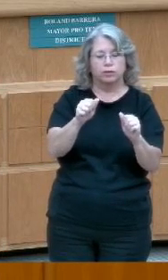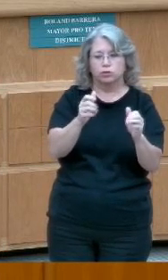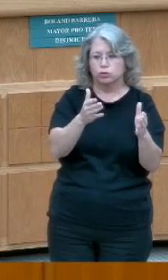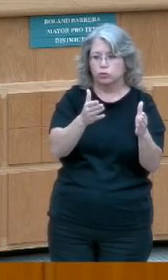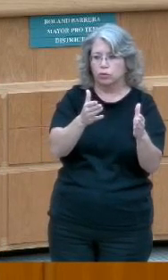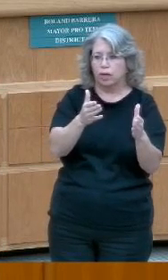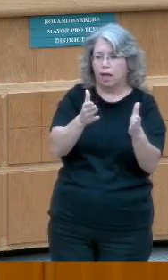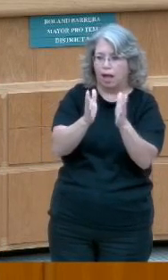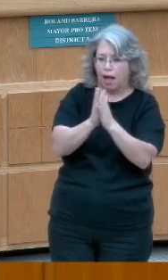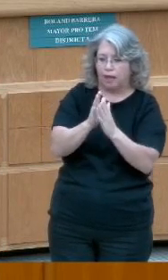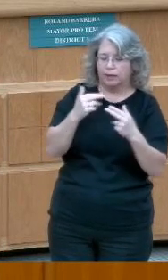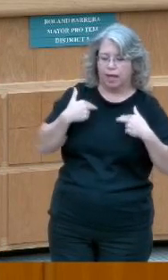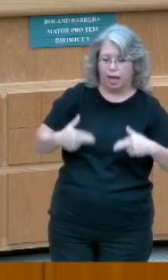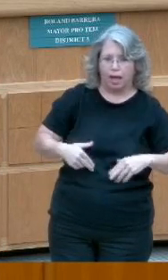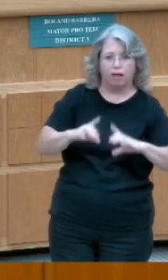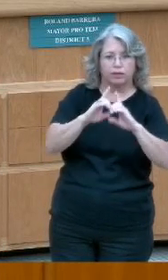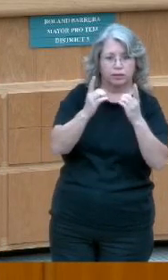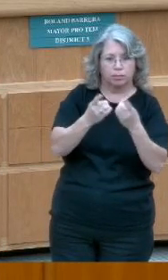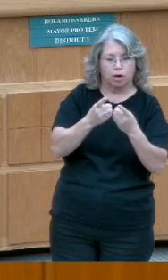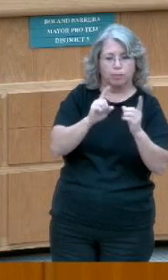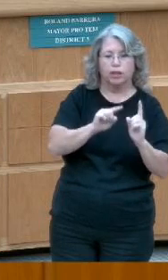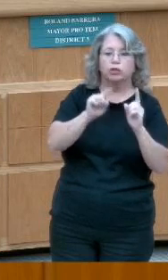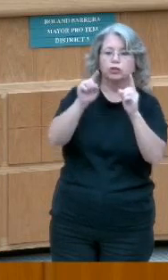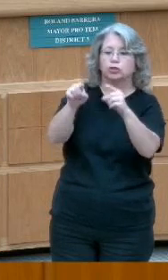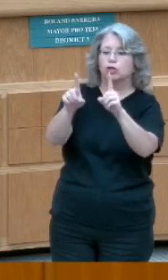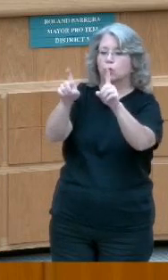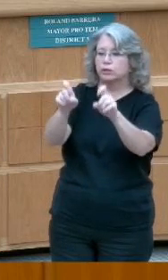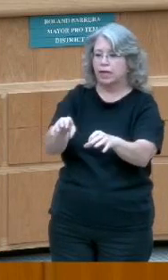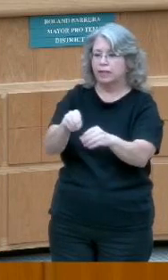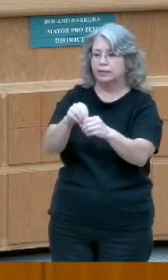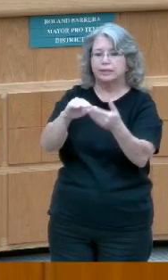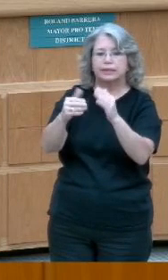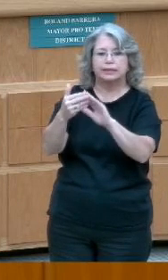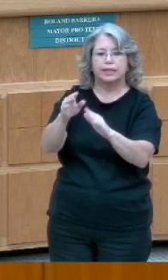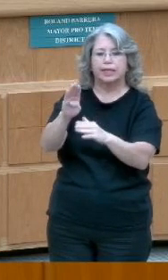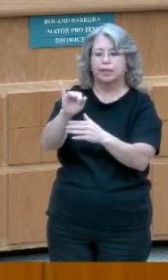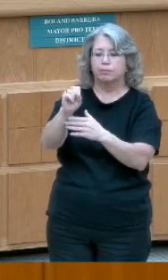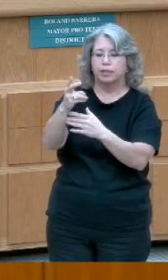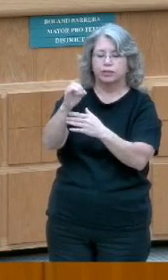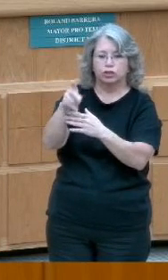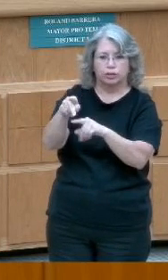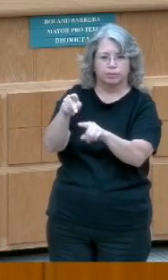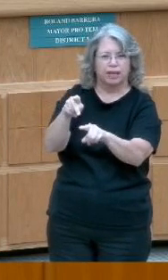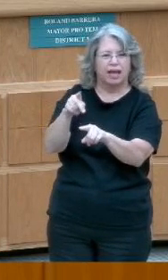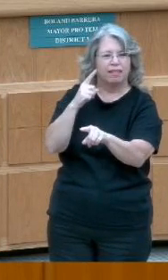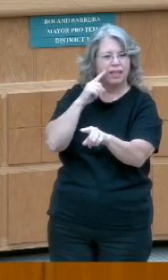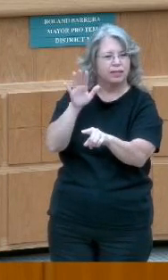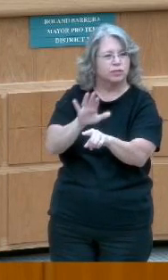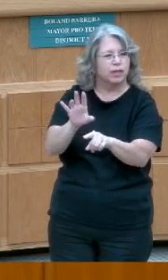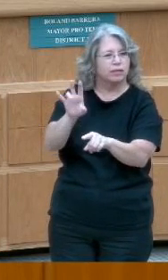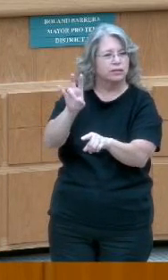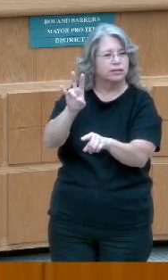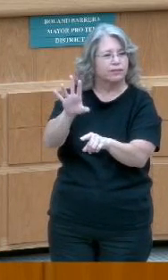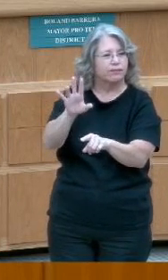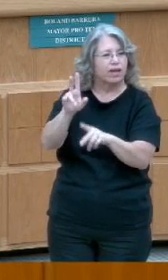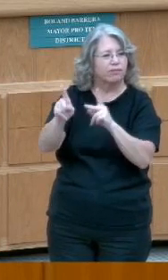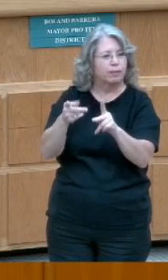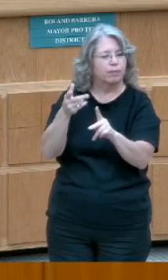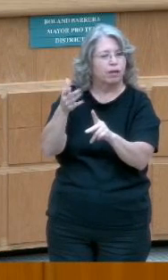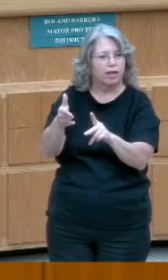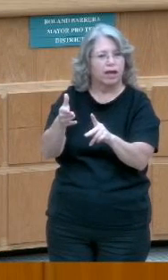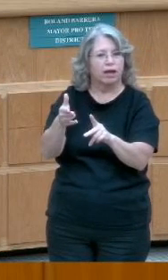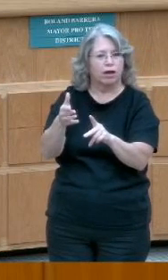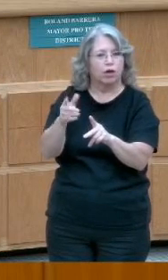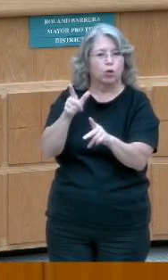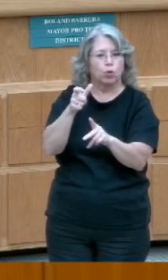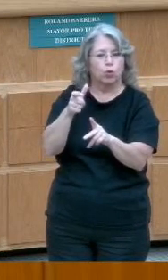and test in the city of Bishop. There are approximately 75 people, as I understand it, that are vulnerable in one way